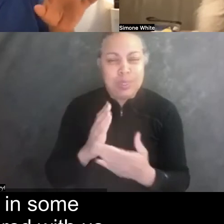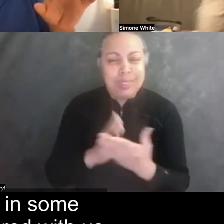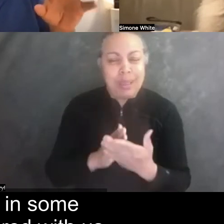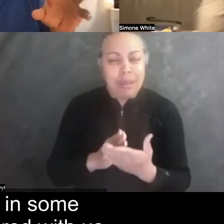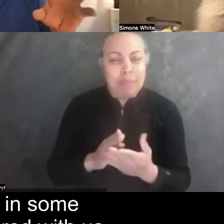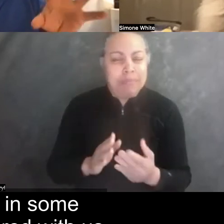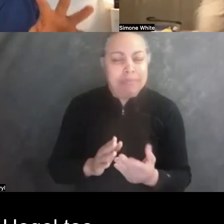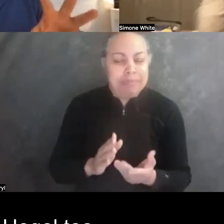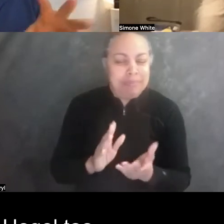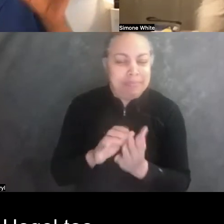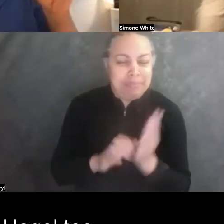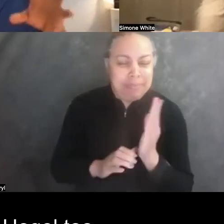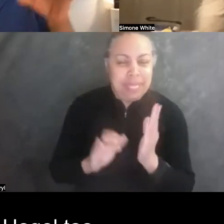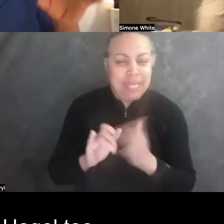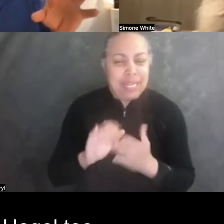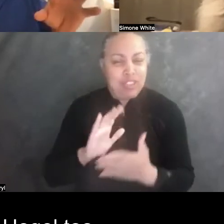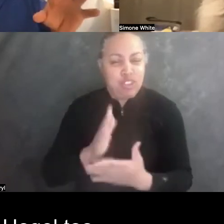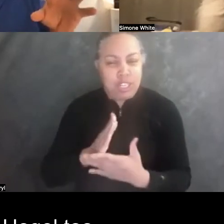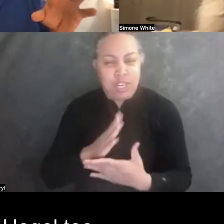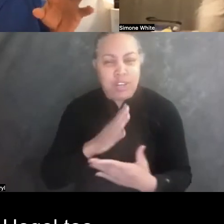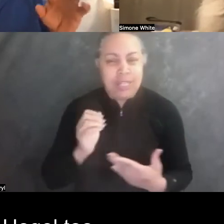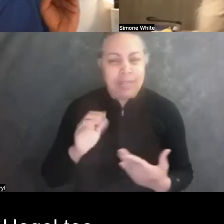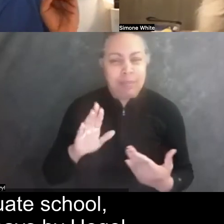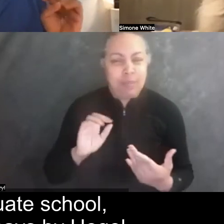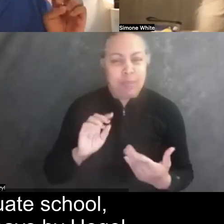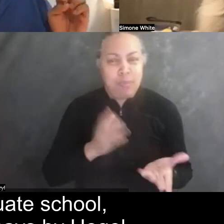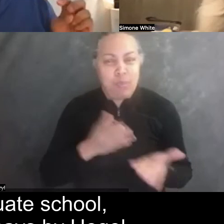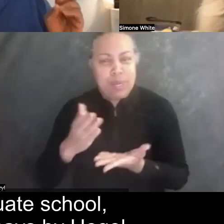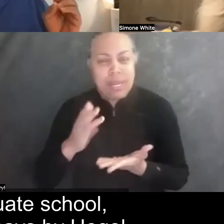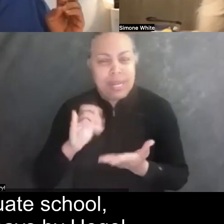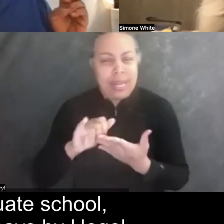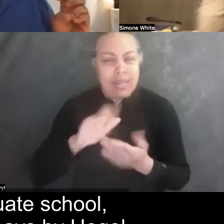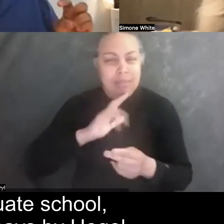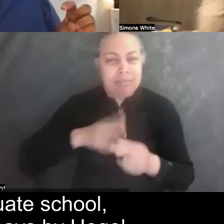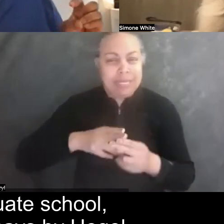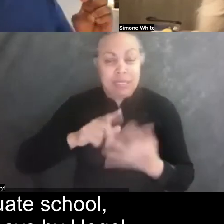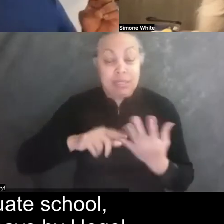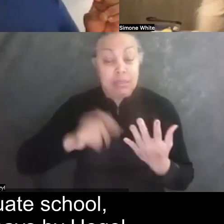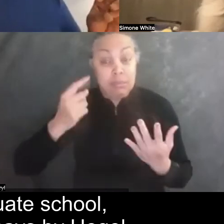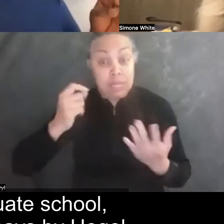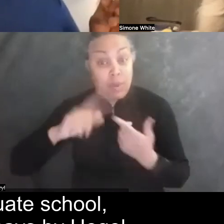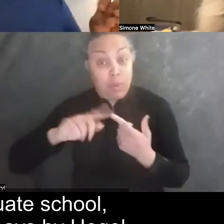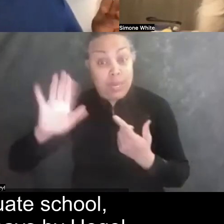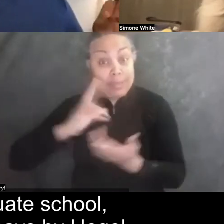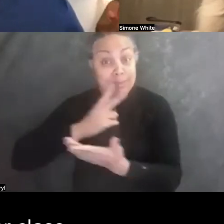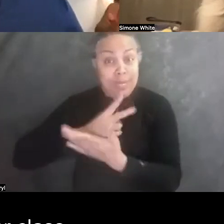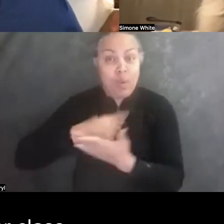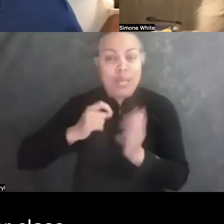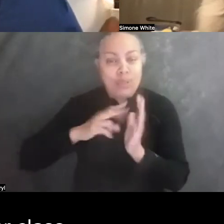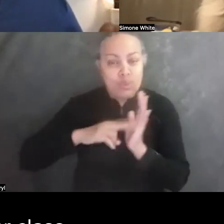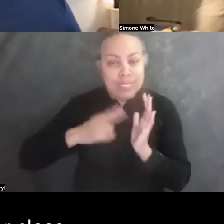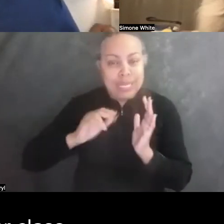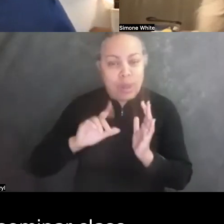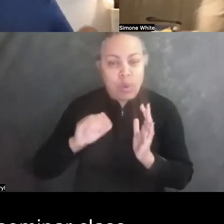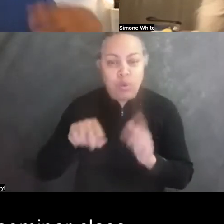shared with us, and bringing up Hegel too. Because in graduate school, we had to read essays by Hegel in my